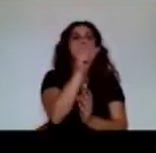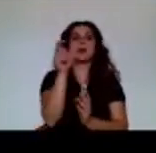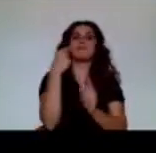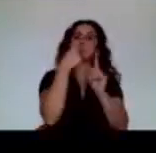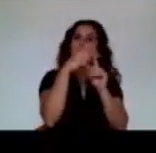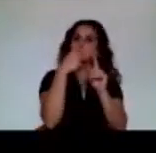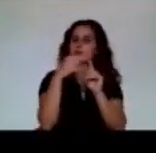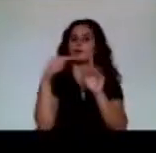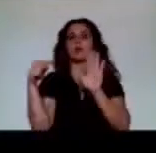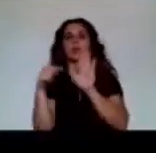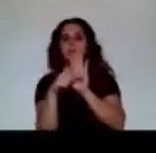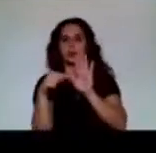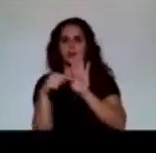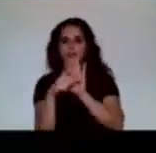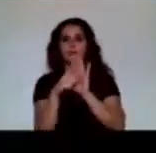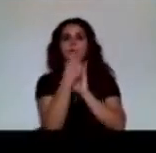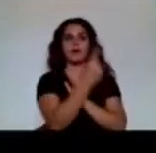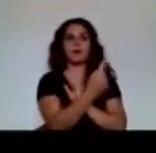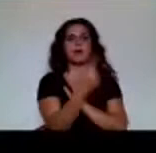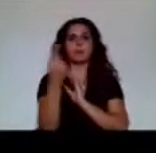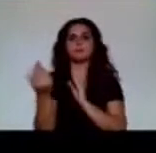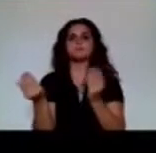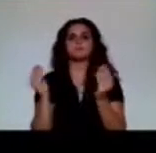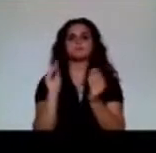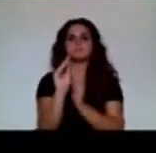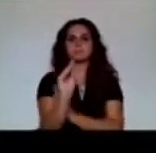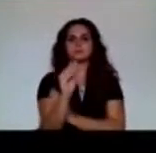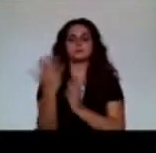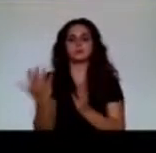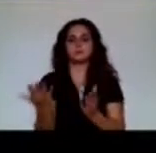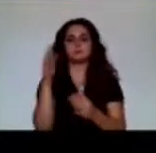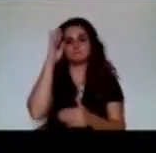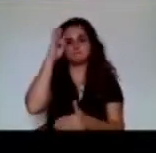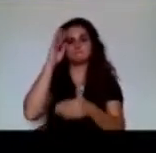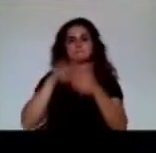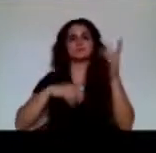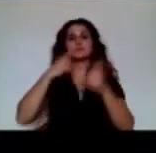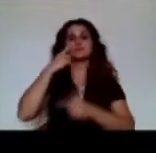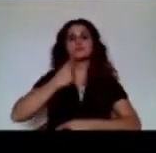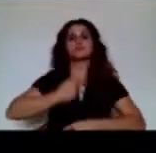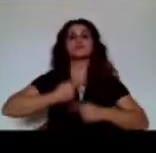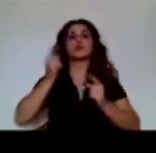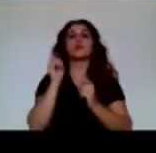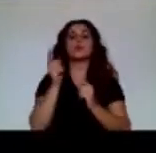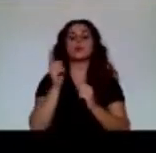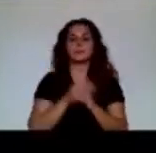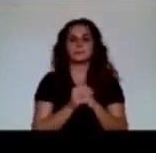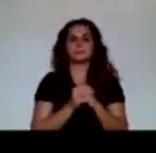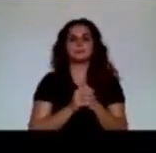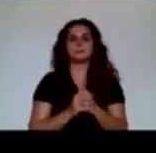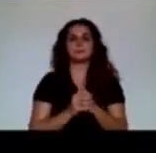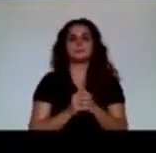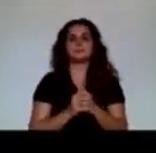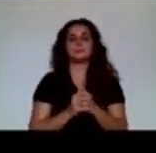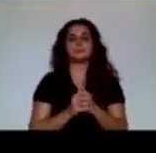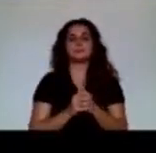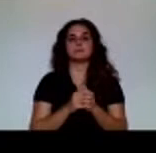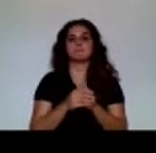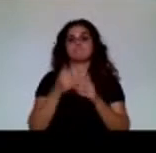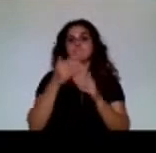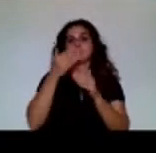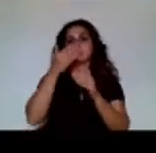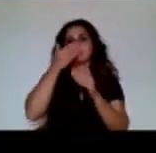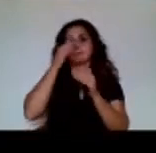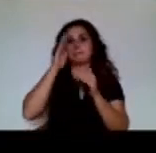they assigned to each. So the results showed the following. The younger